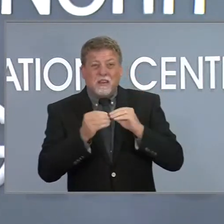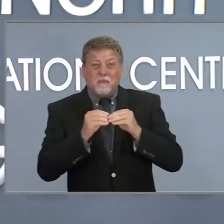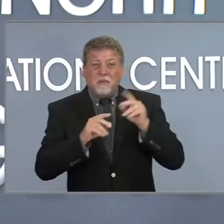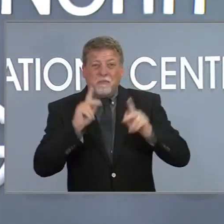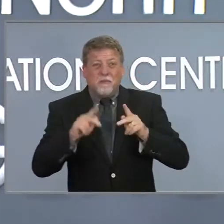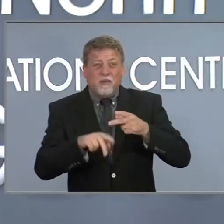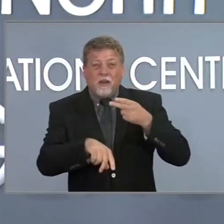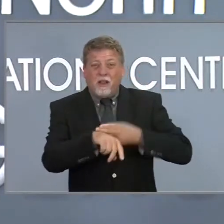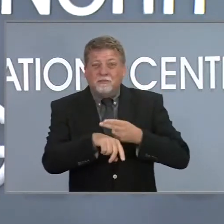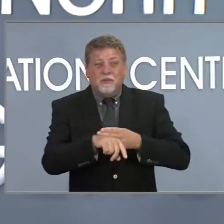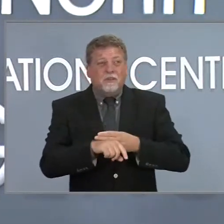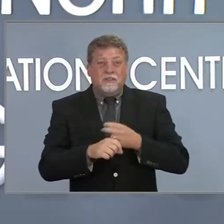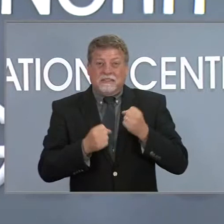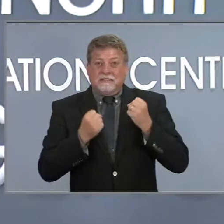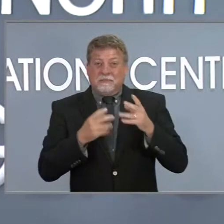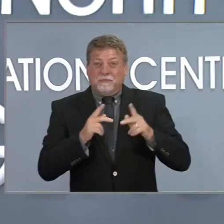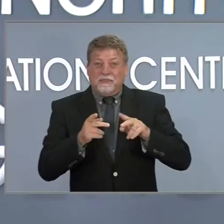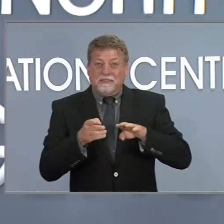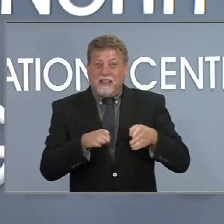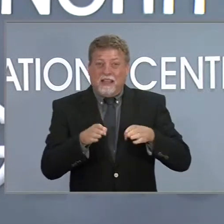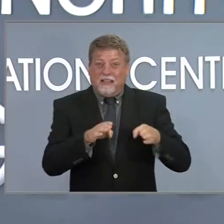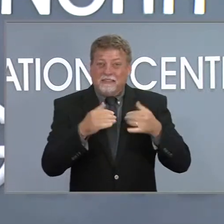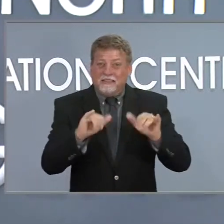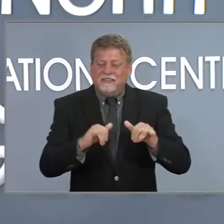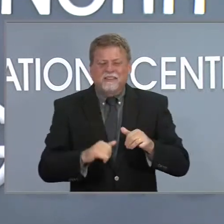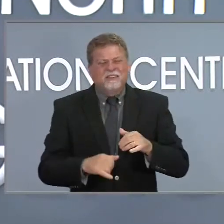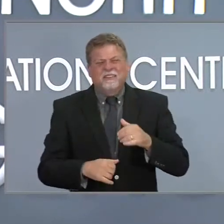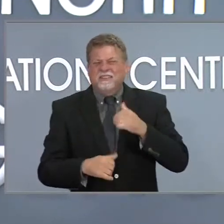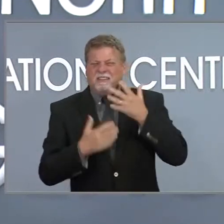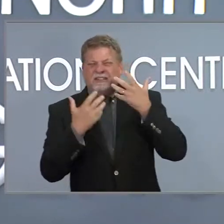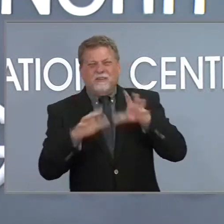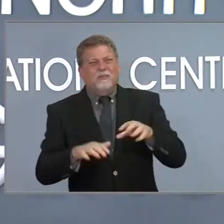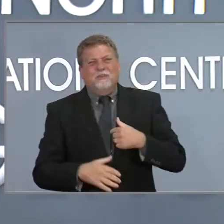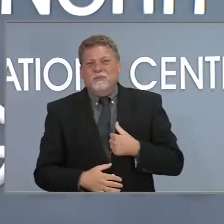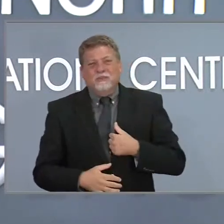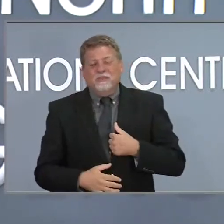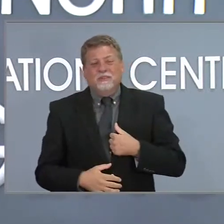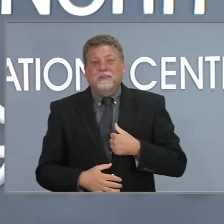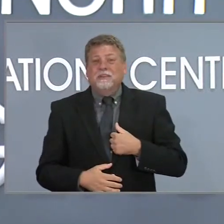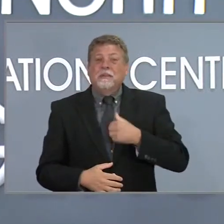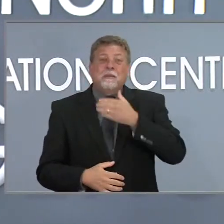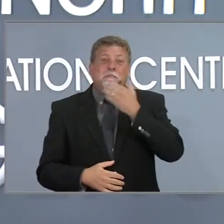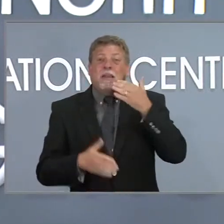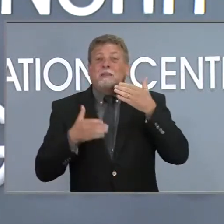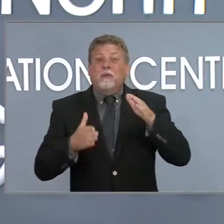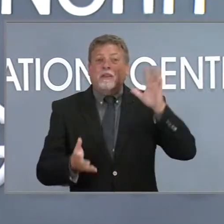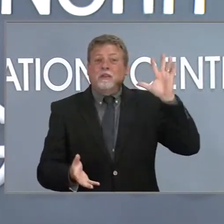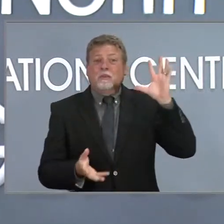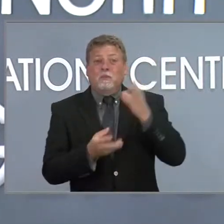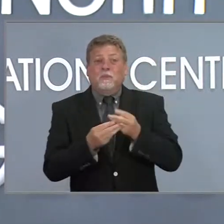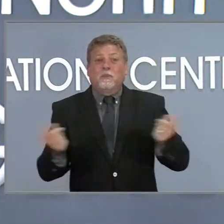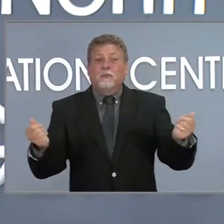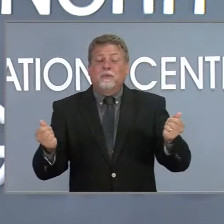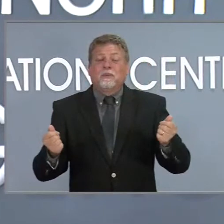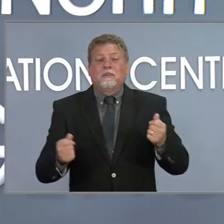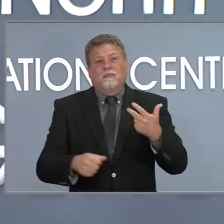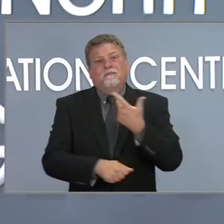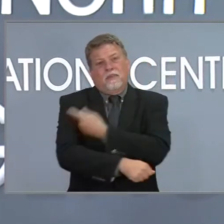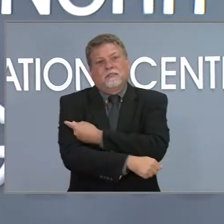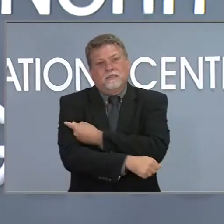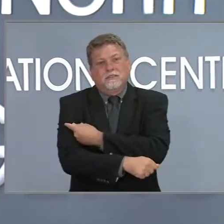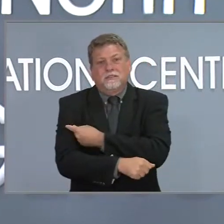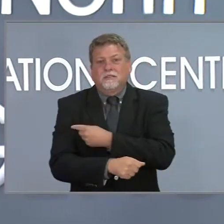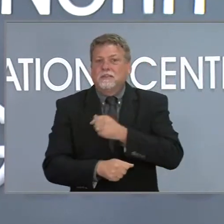seeing. The key to ending this pandemic, of course, is the vaccine. There's still time to protect